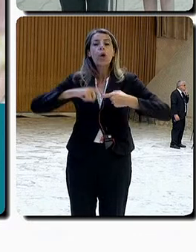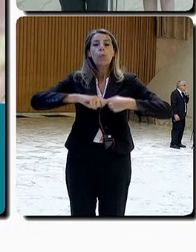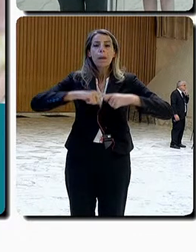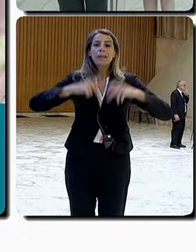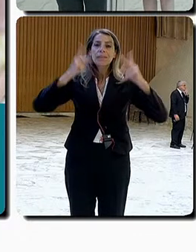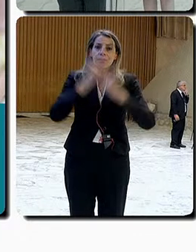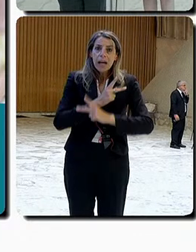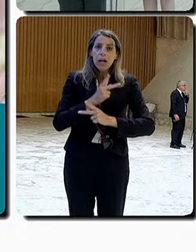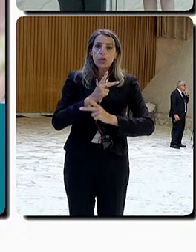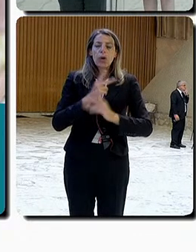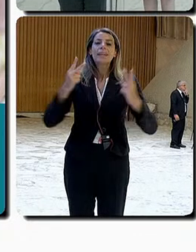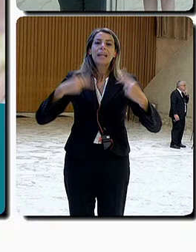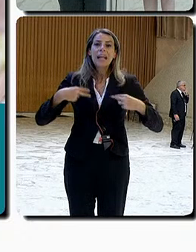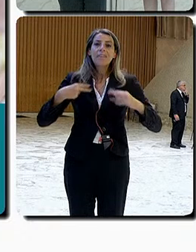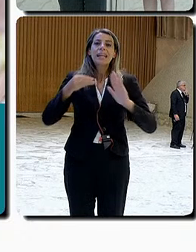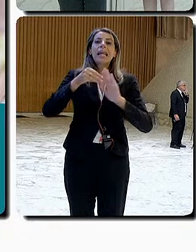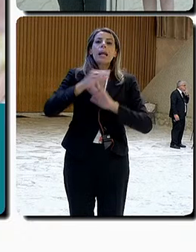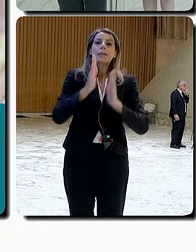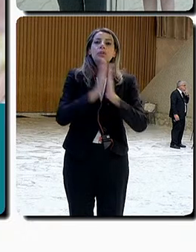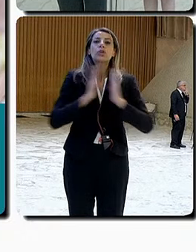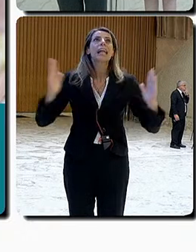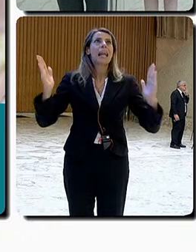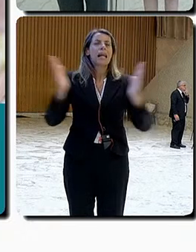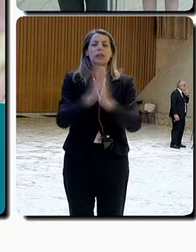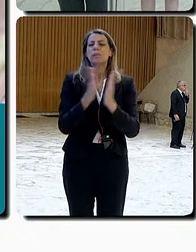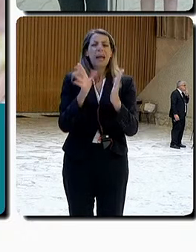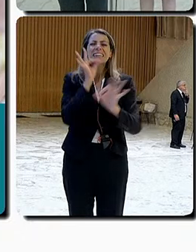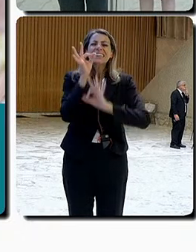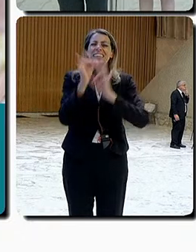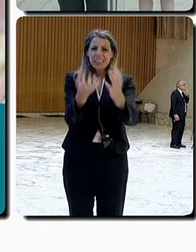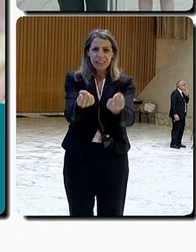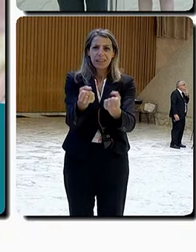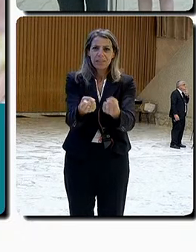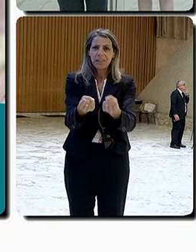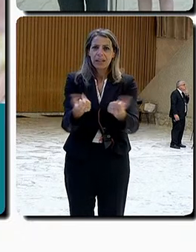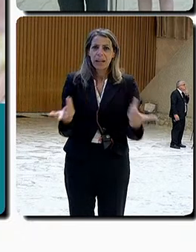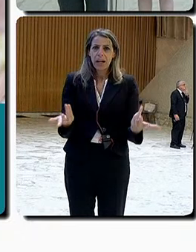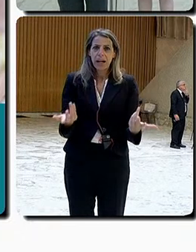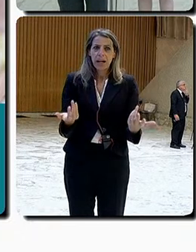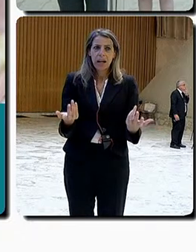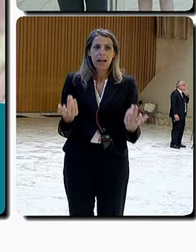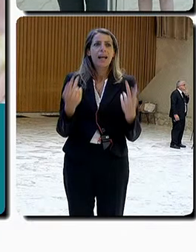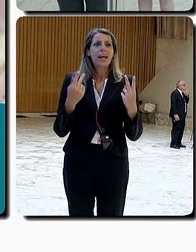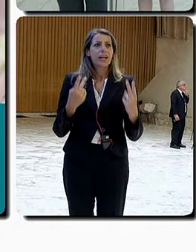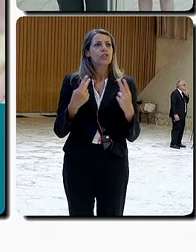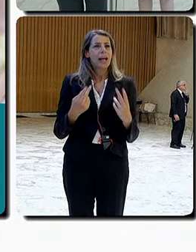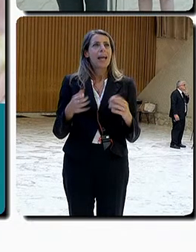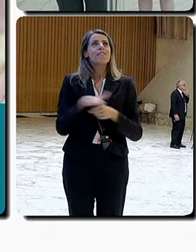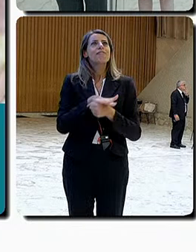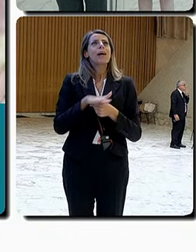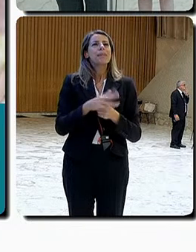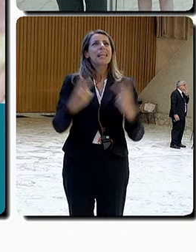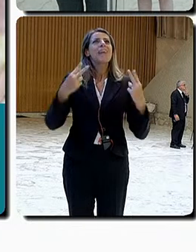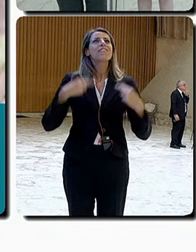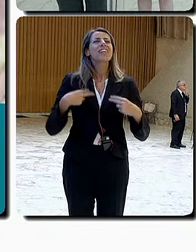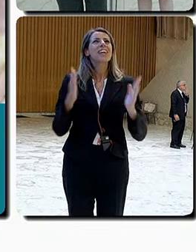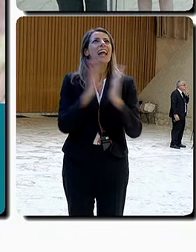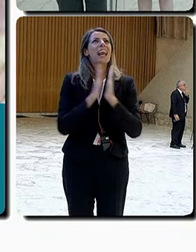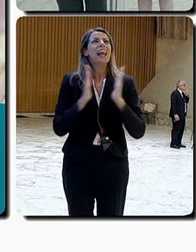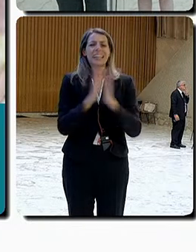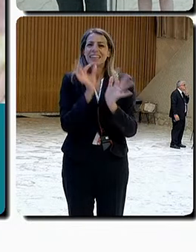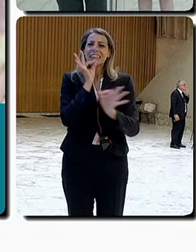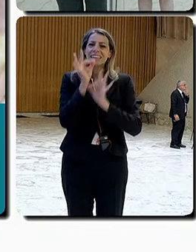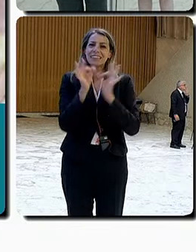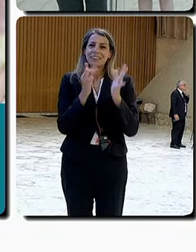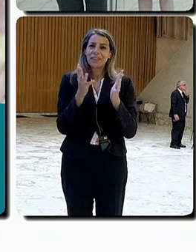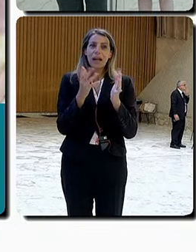But what does it mean, practically speaking, to live the church within our families? Serendipitously, just before